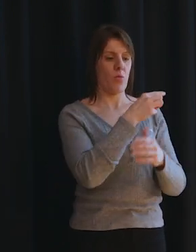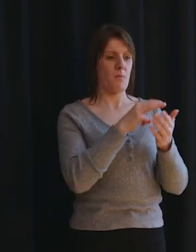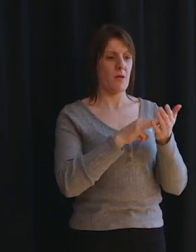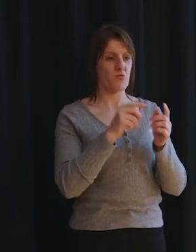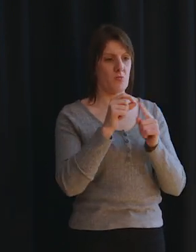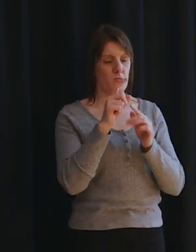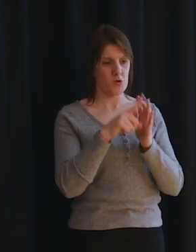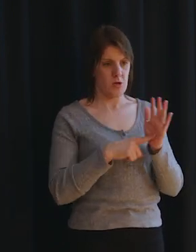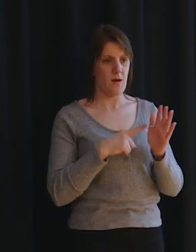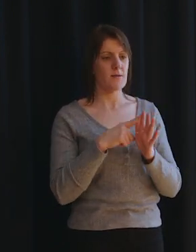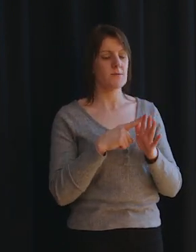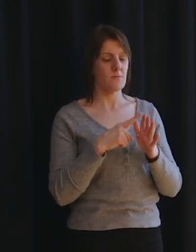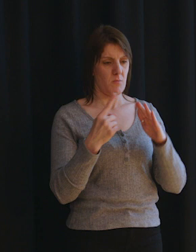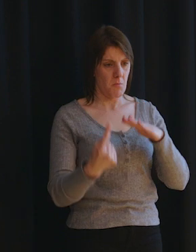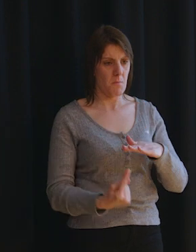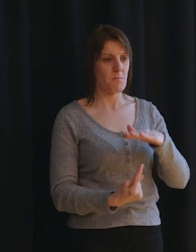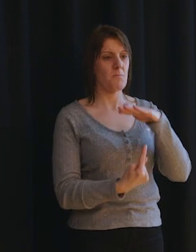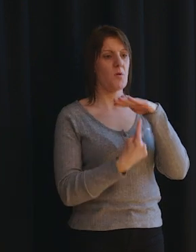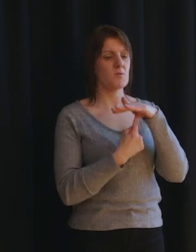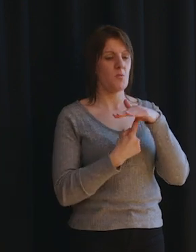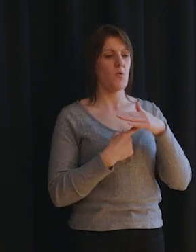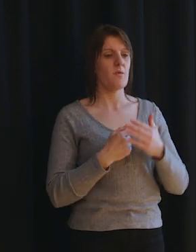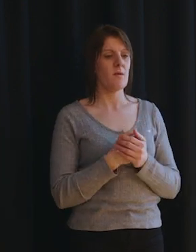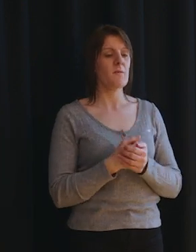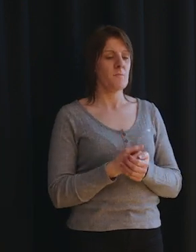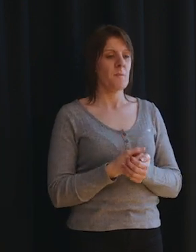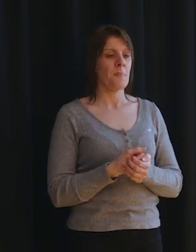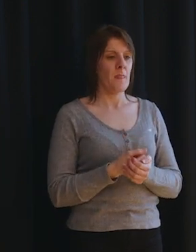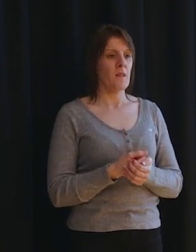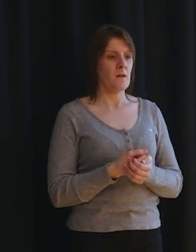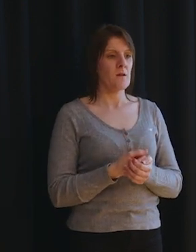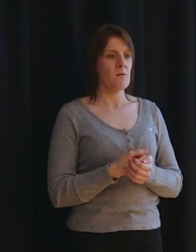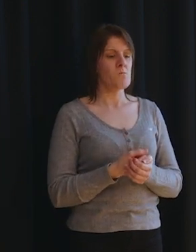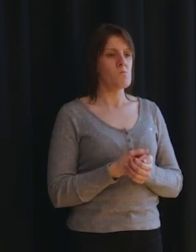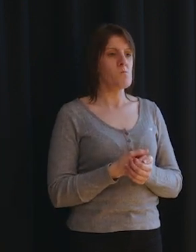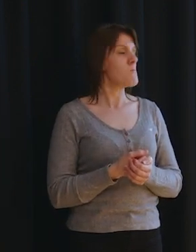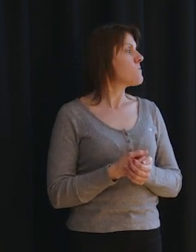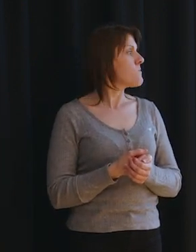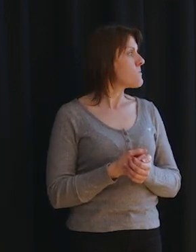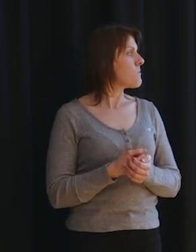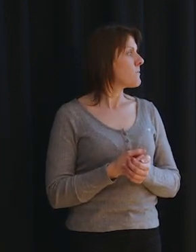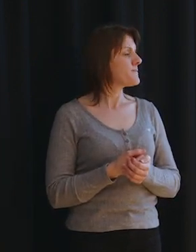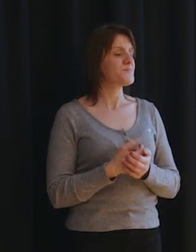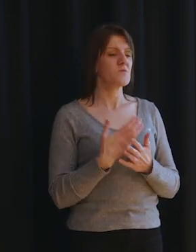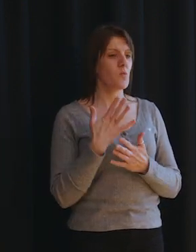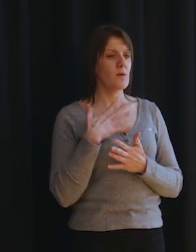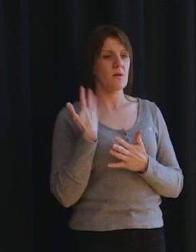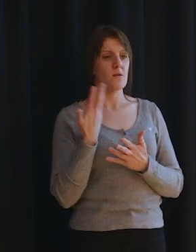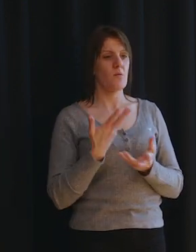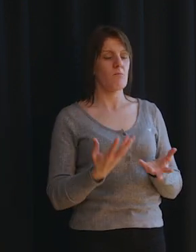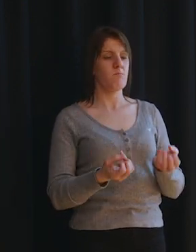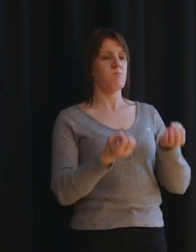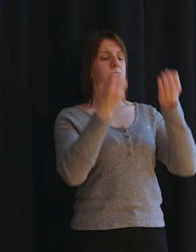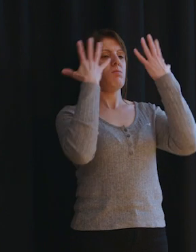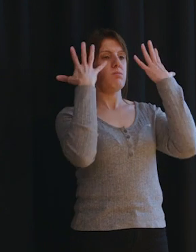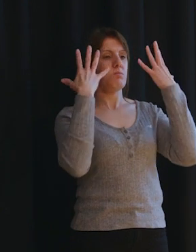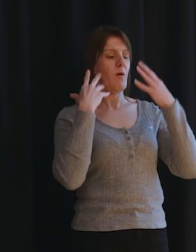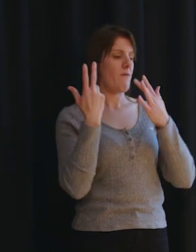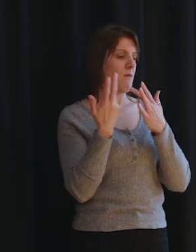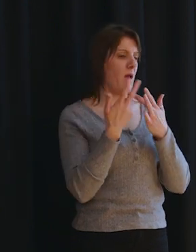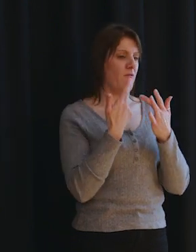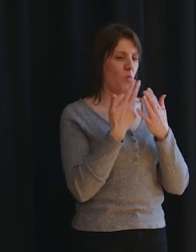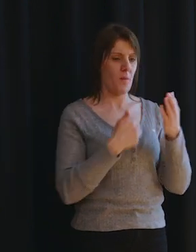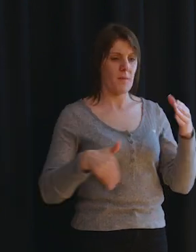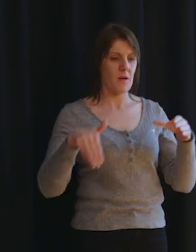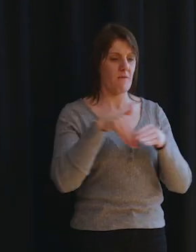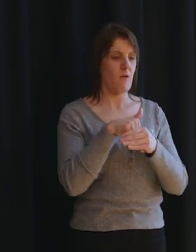been that's something I guess that we've learned from that. Because we didn't want the young person to become too overwhelmed.